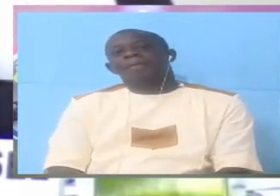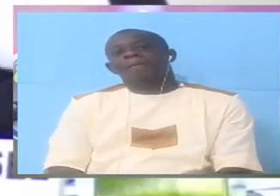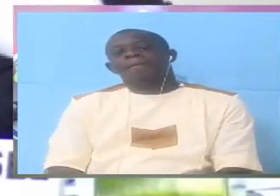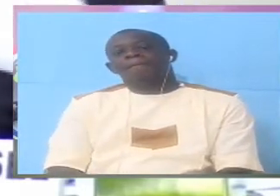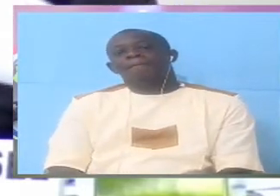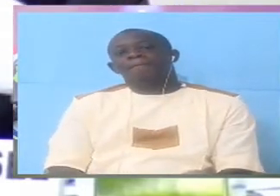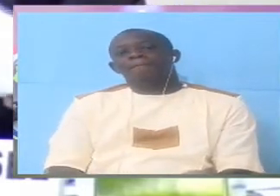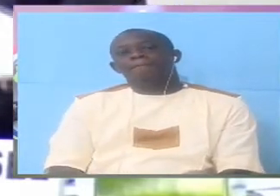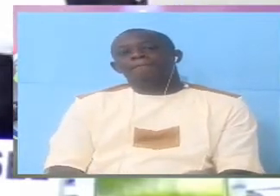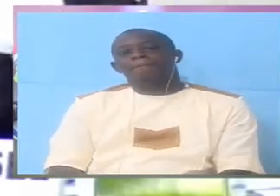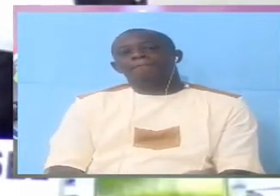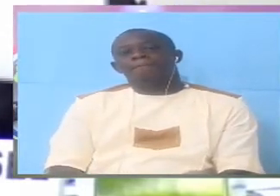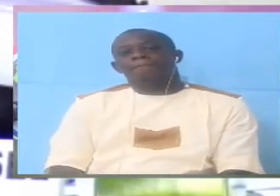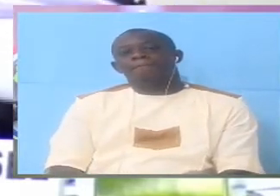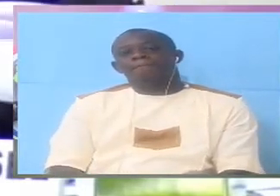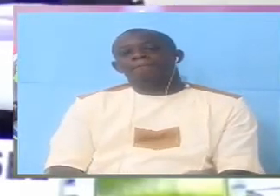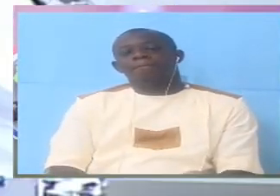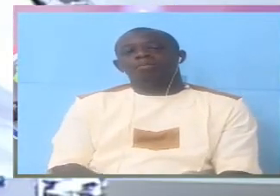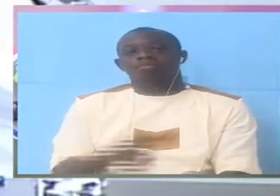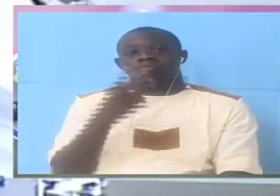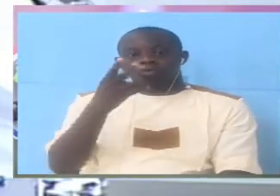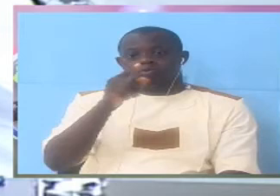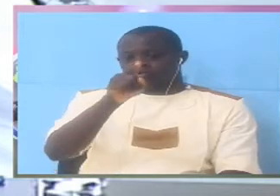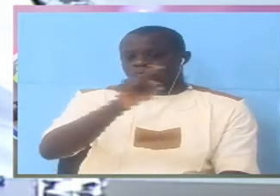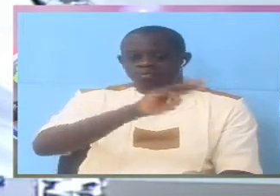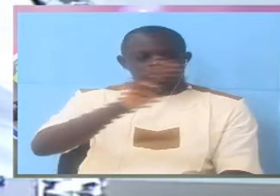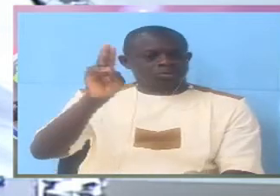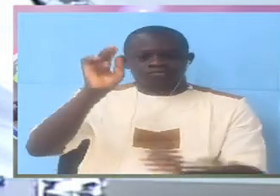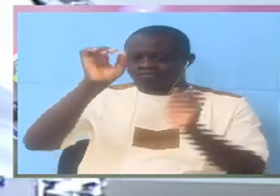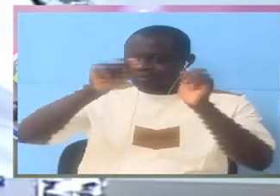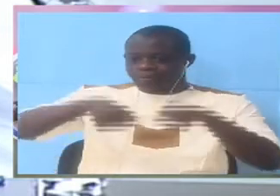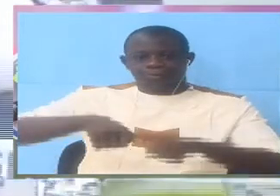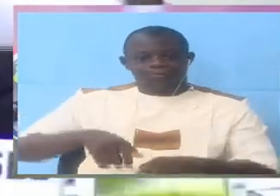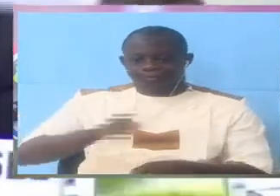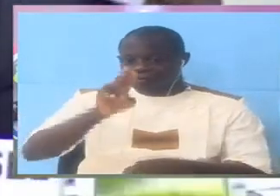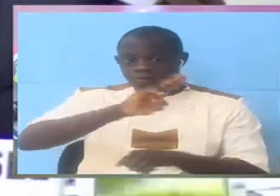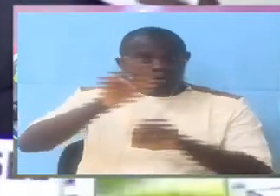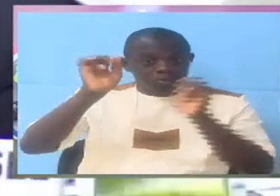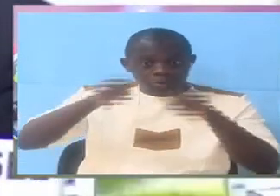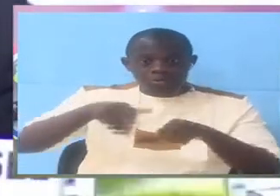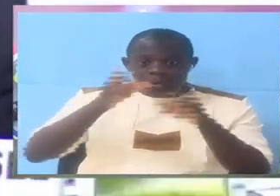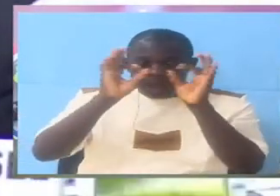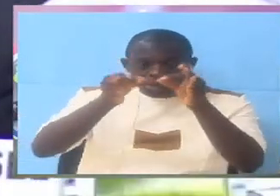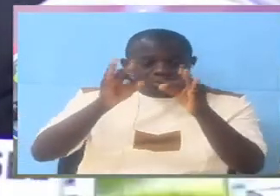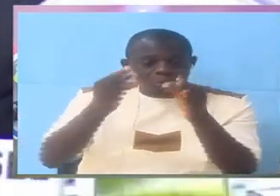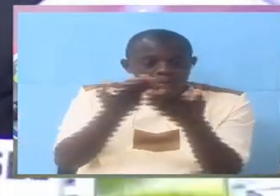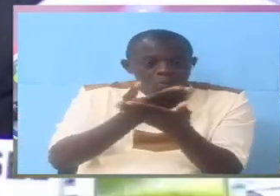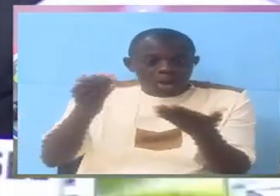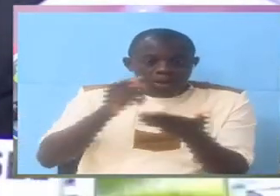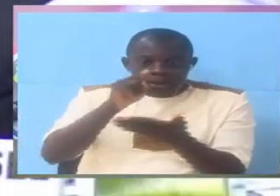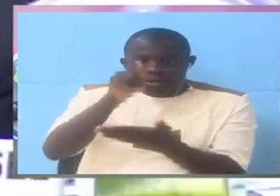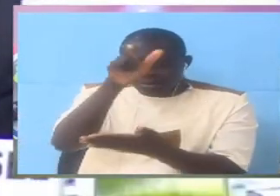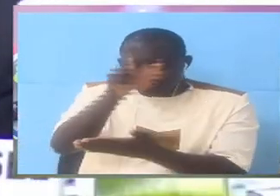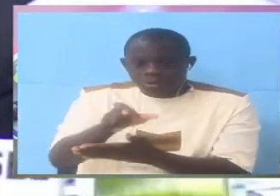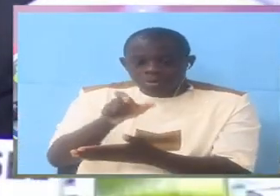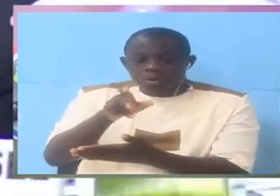Look, you cannot explain why this particular person who does not know you,